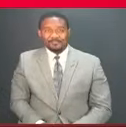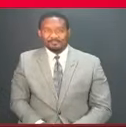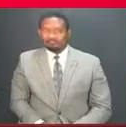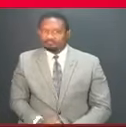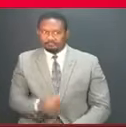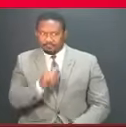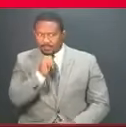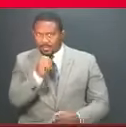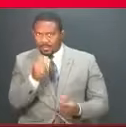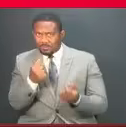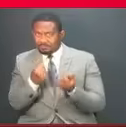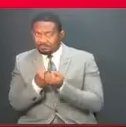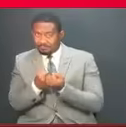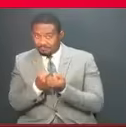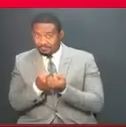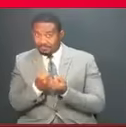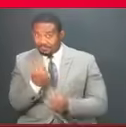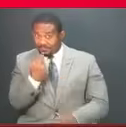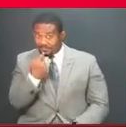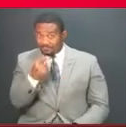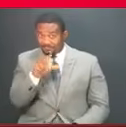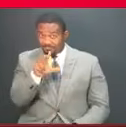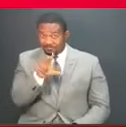Those against, say no.